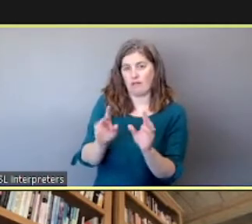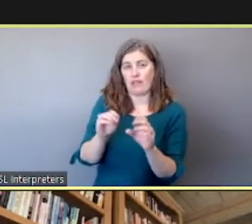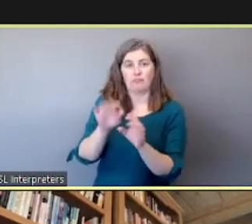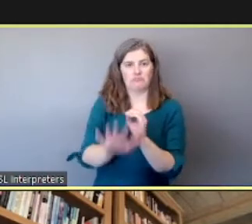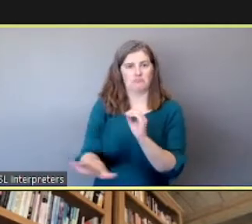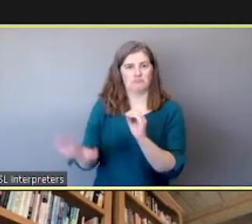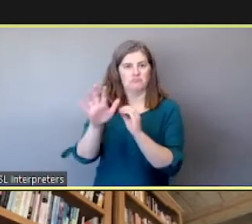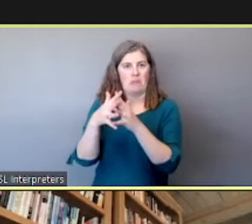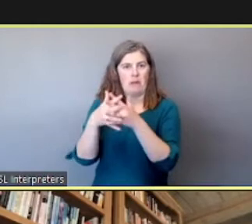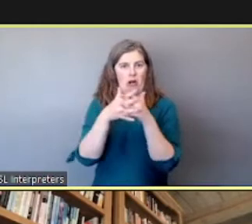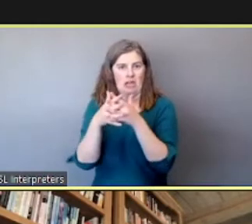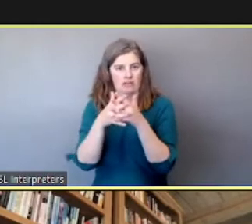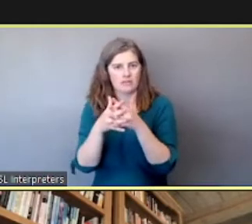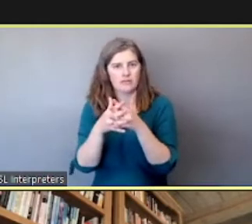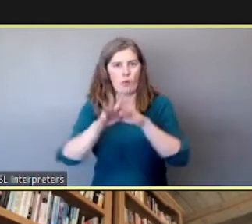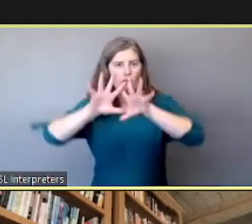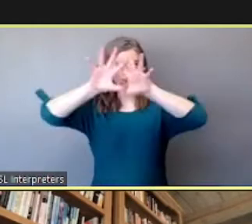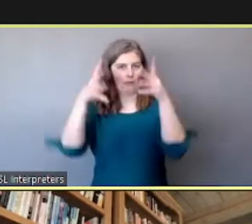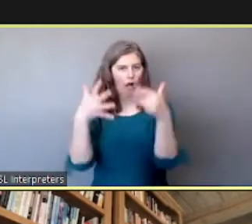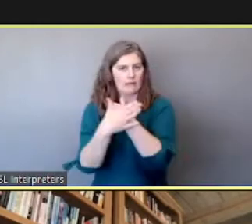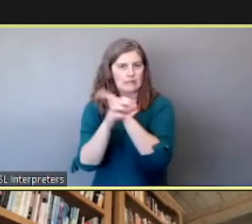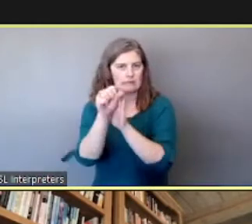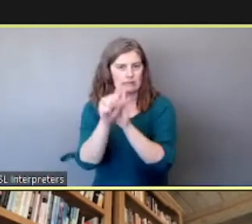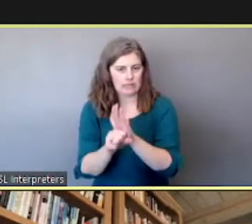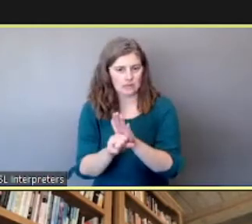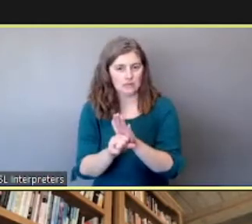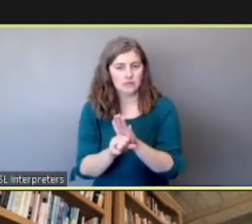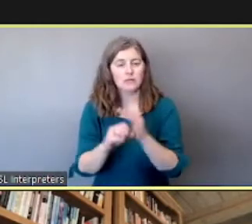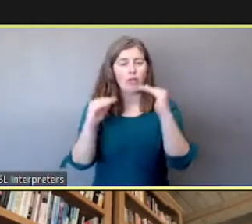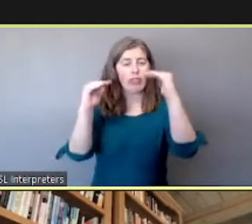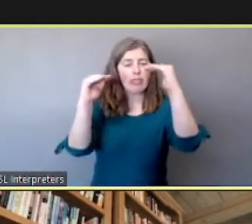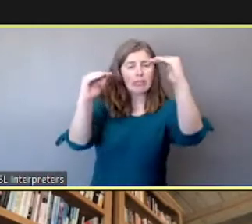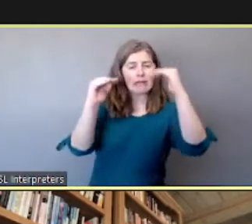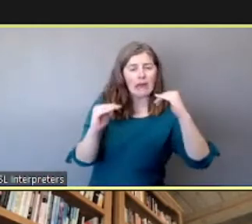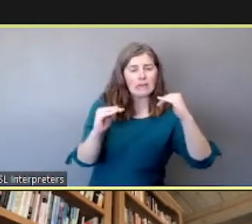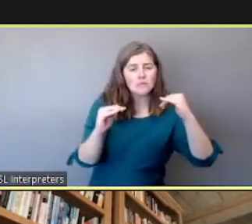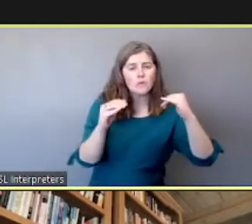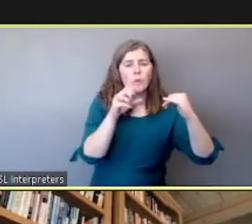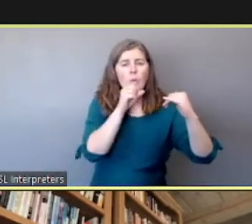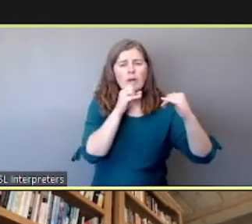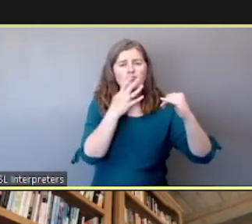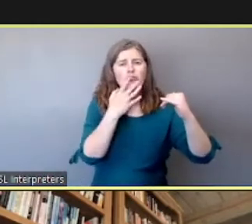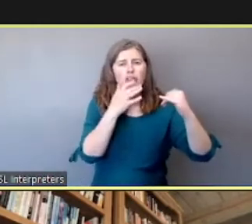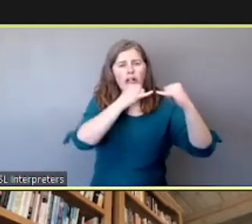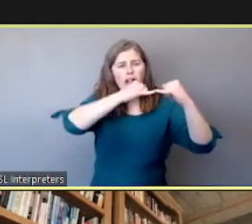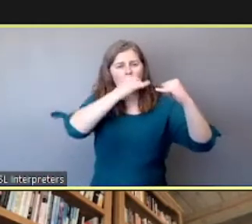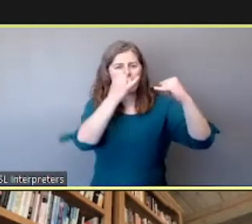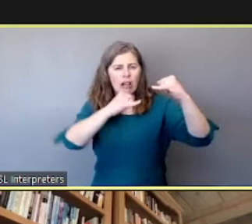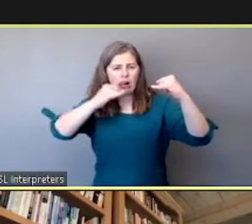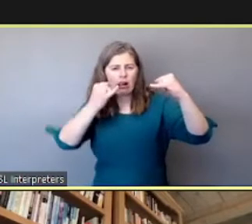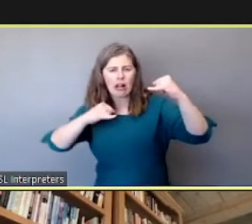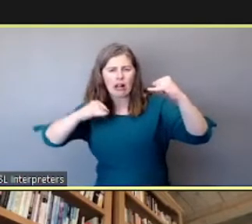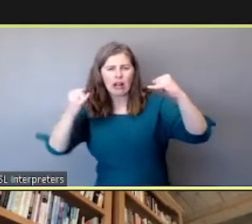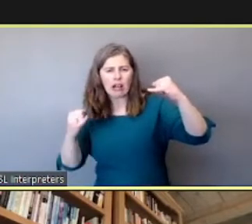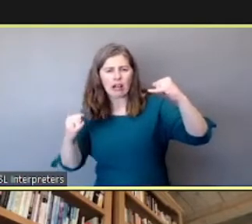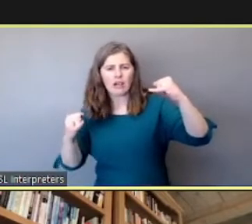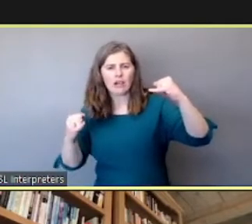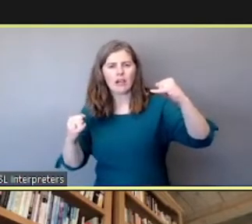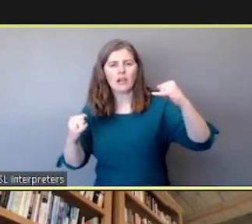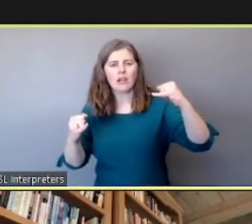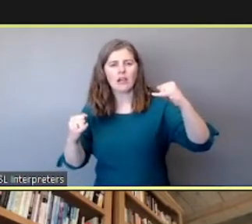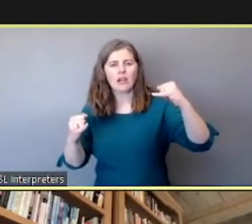America, so all comers. The next line down is the case rate for vaccinated people in